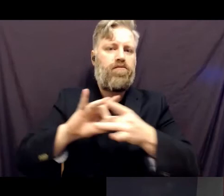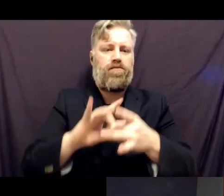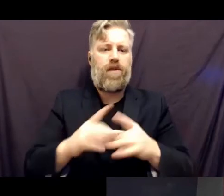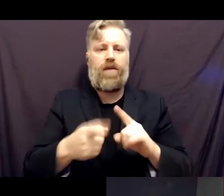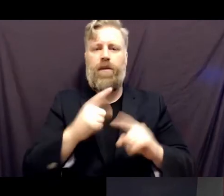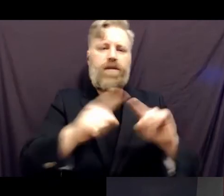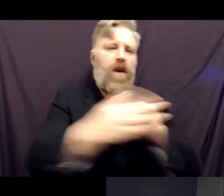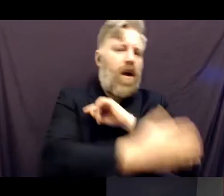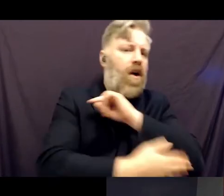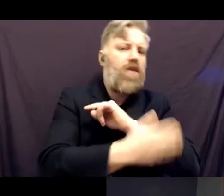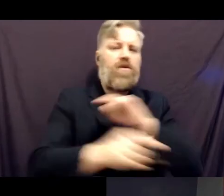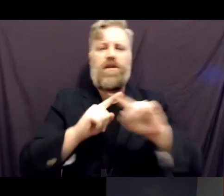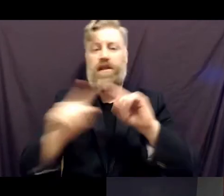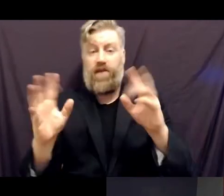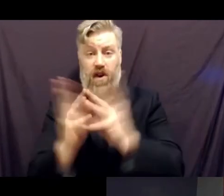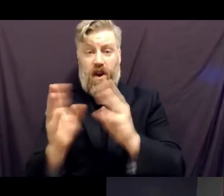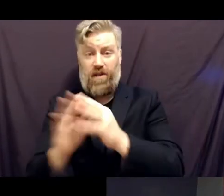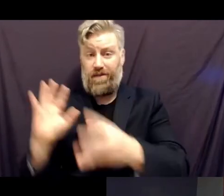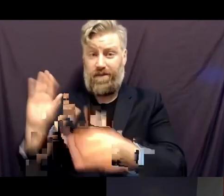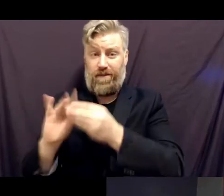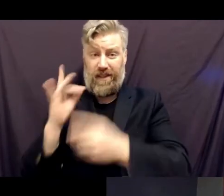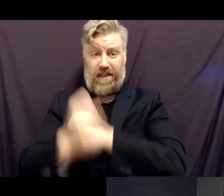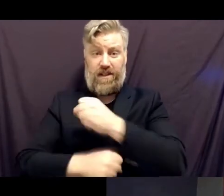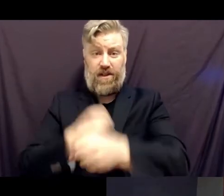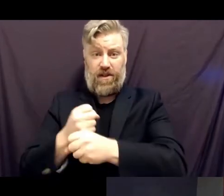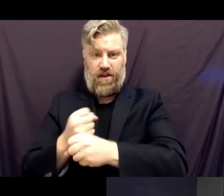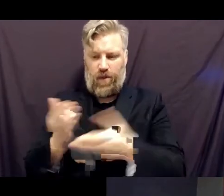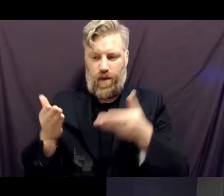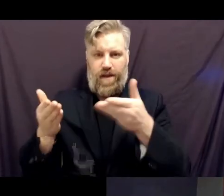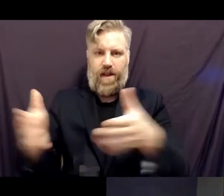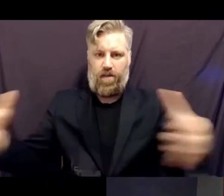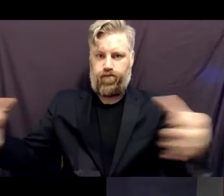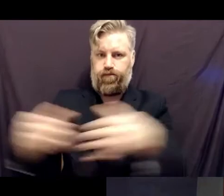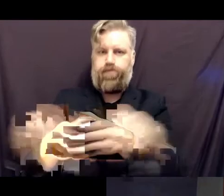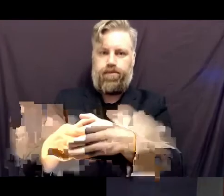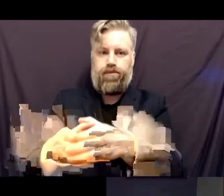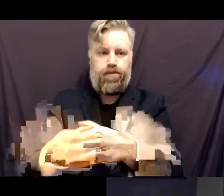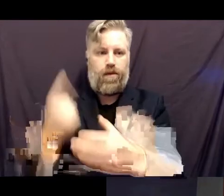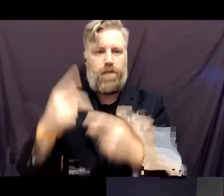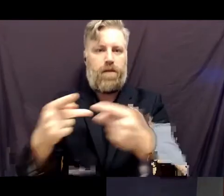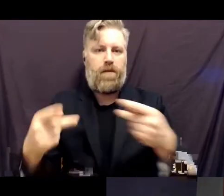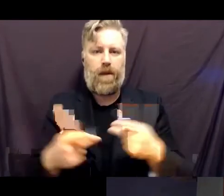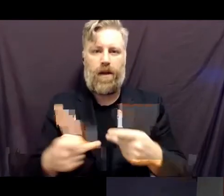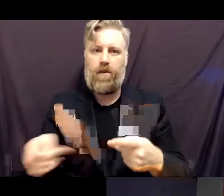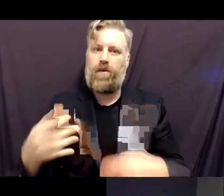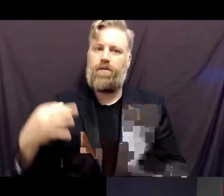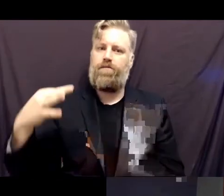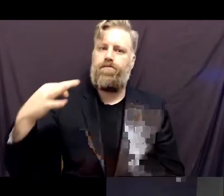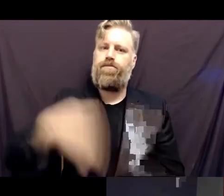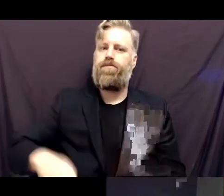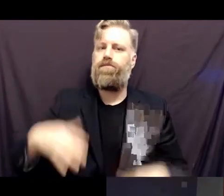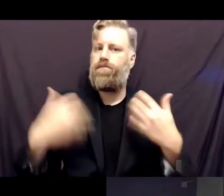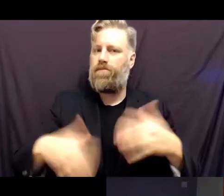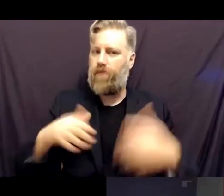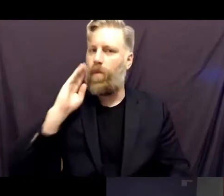the last 8 years. This will help us immensely. And in the future, we hope